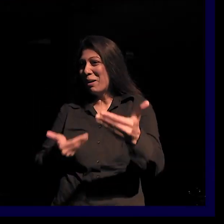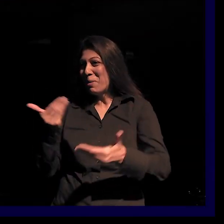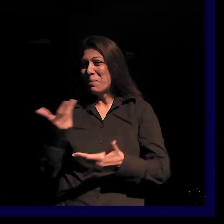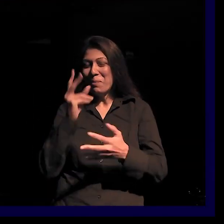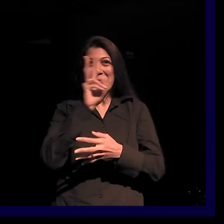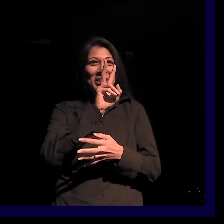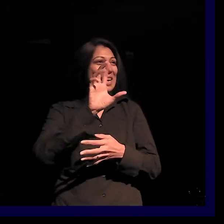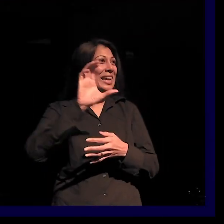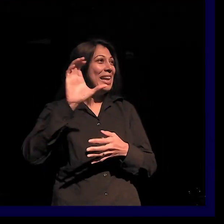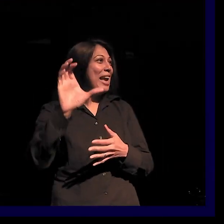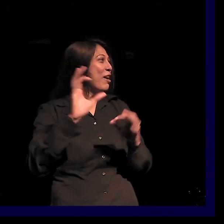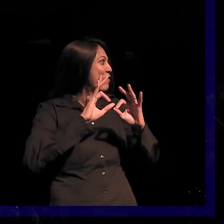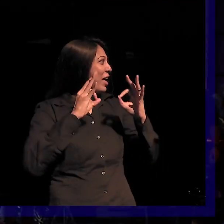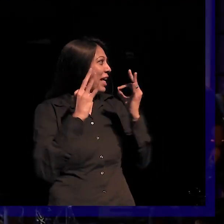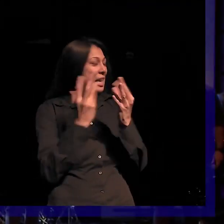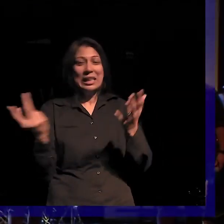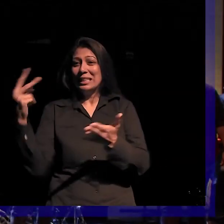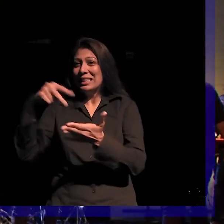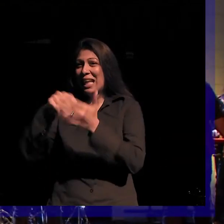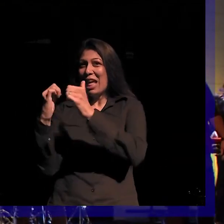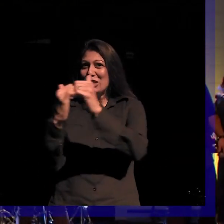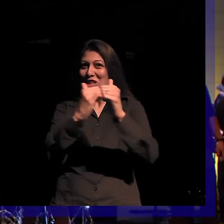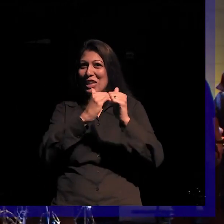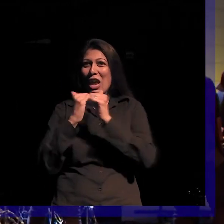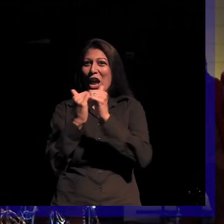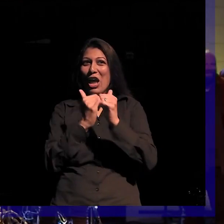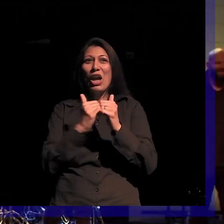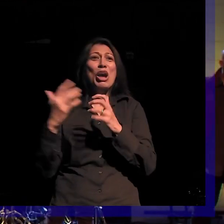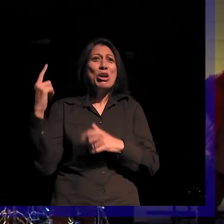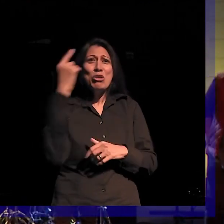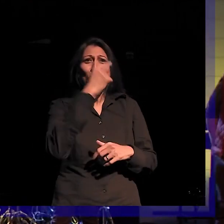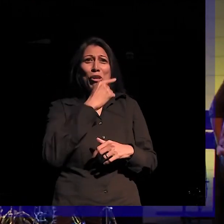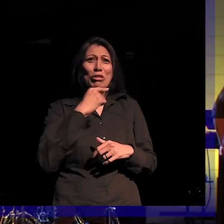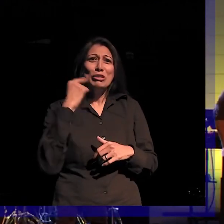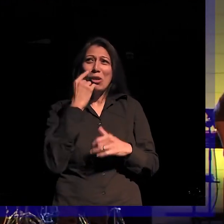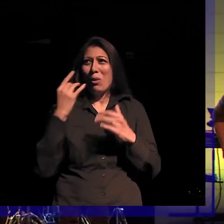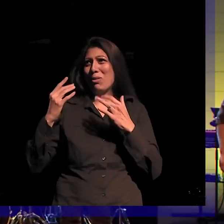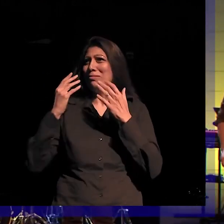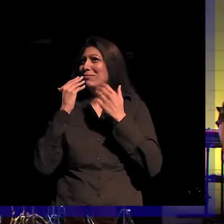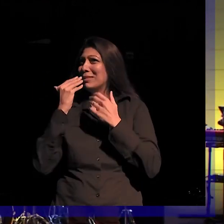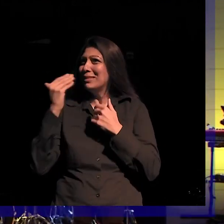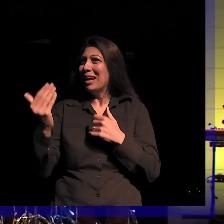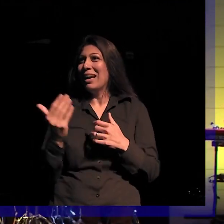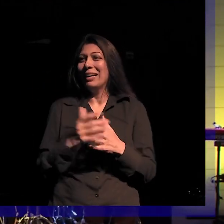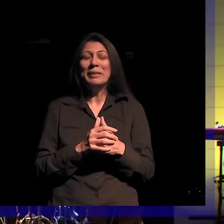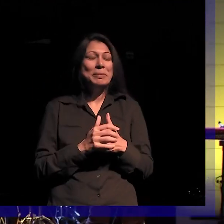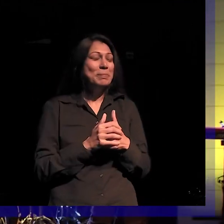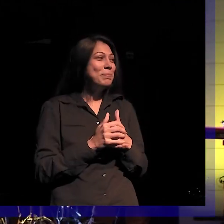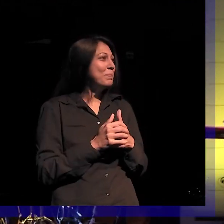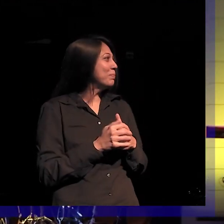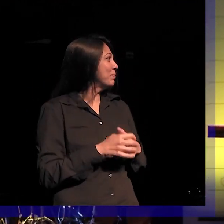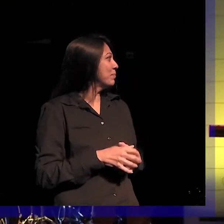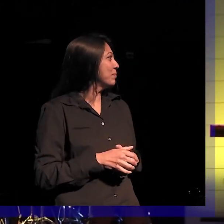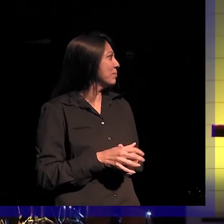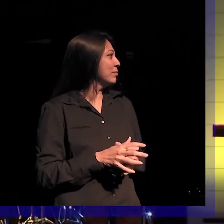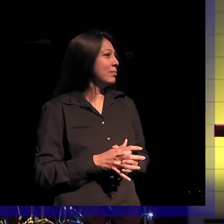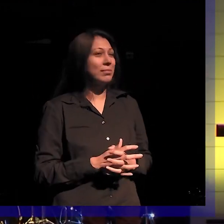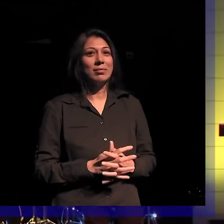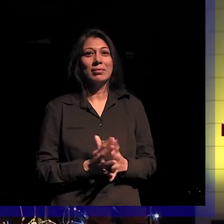Welcome, Vineyard Cincinnati family. Let's stand together. You guys look so festive. We're so glad that you're here. Let's worship together.